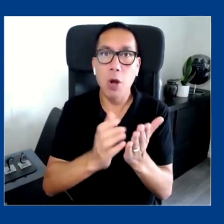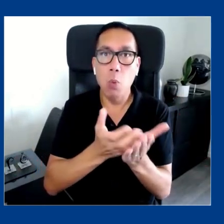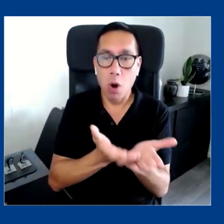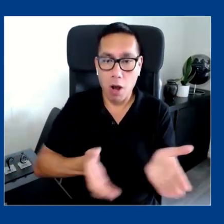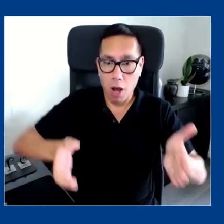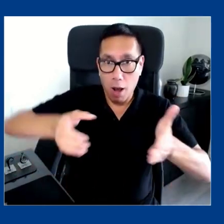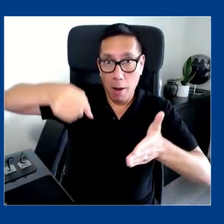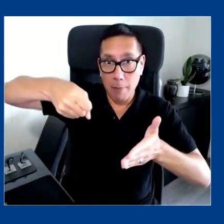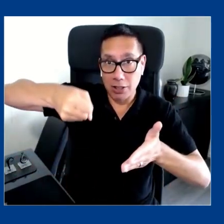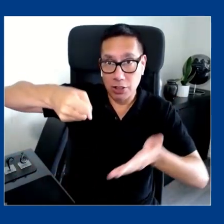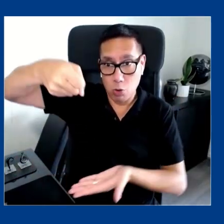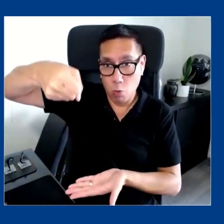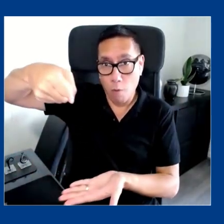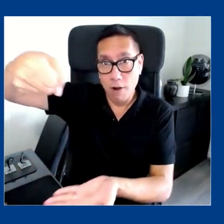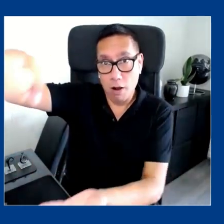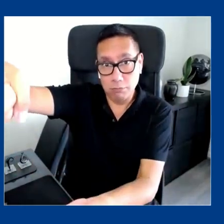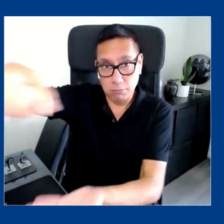the film.